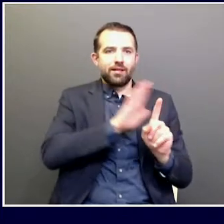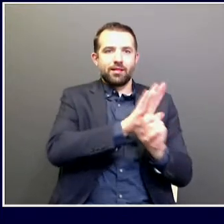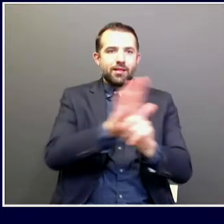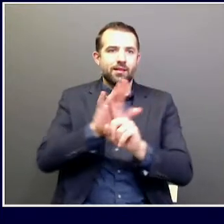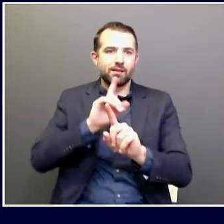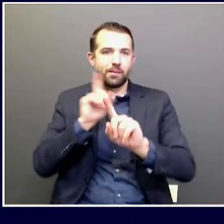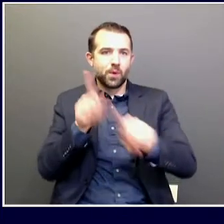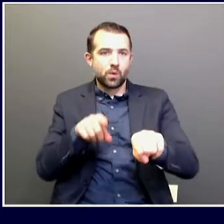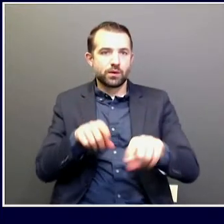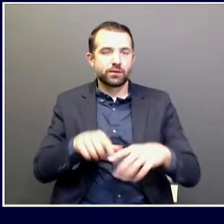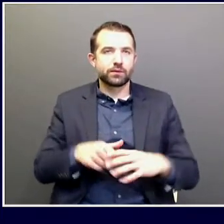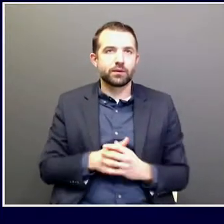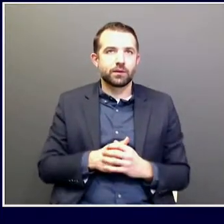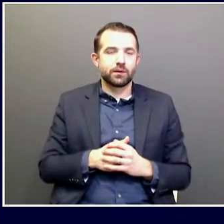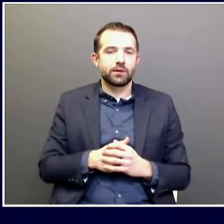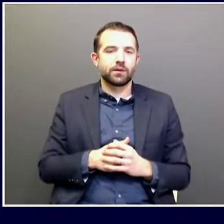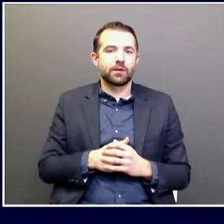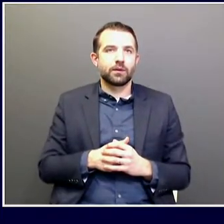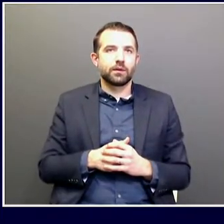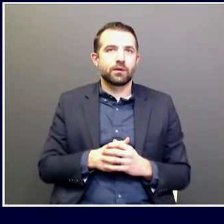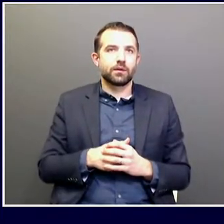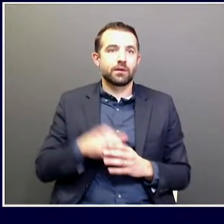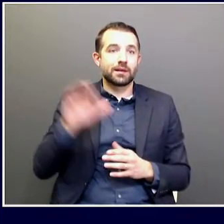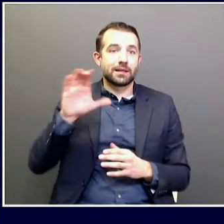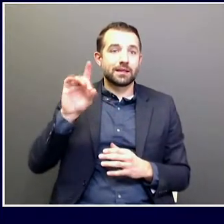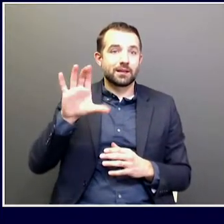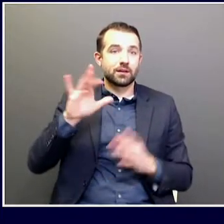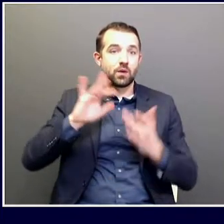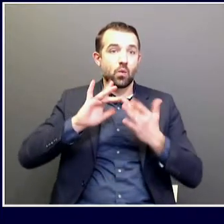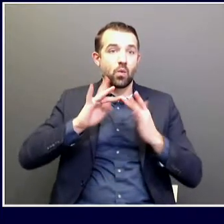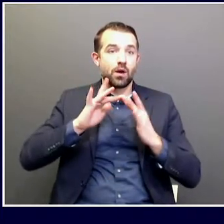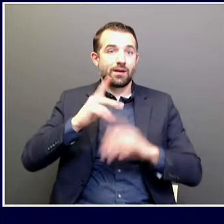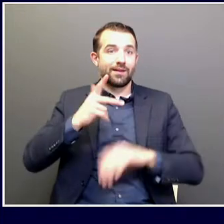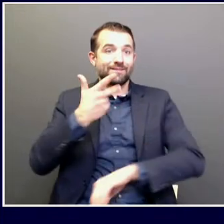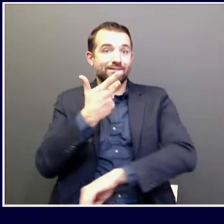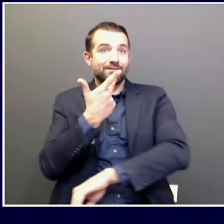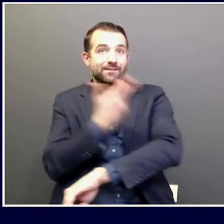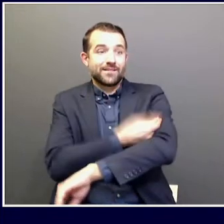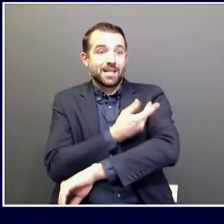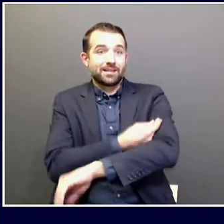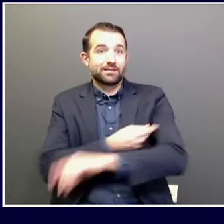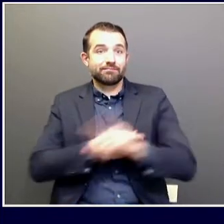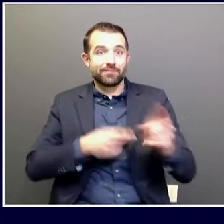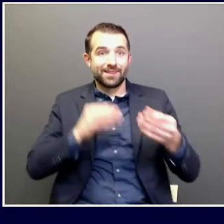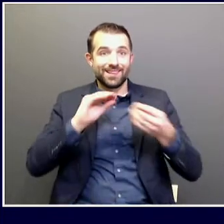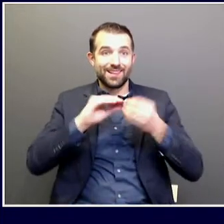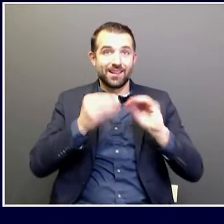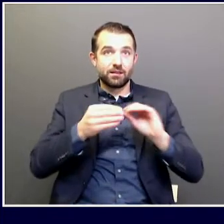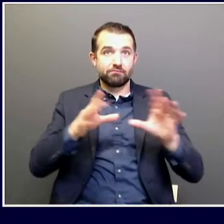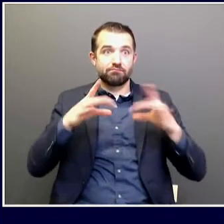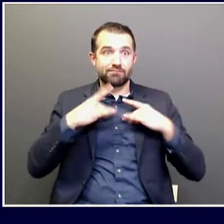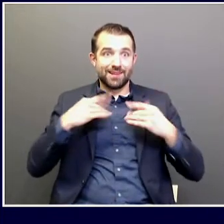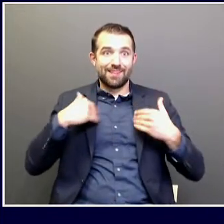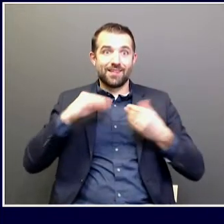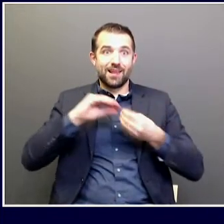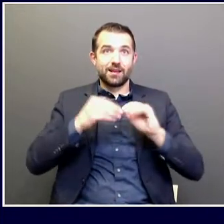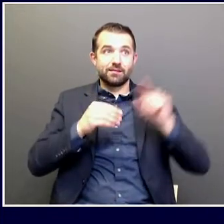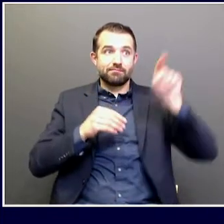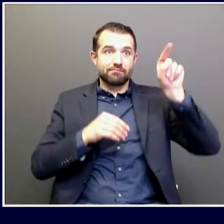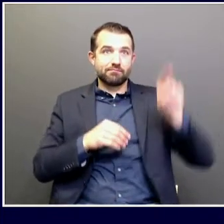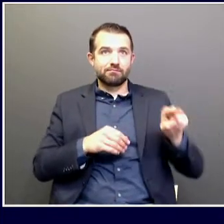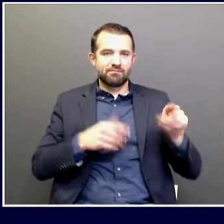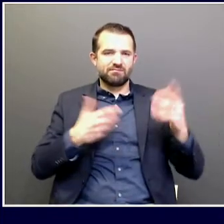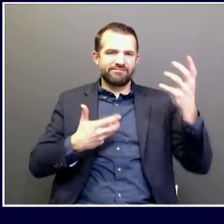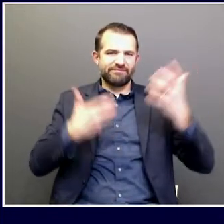same number that is on the CDC website? Got it. I'll be brief here, but the bottom line there is that